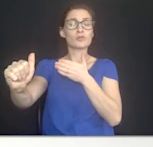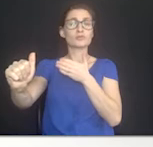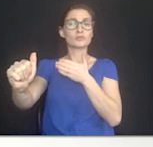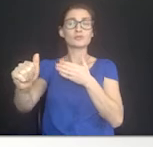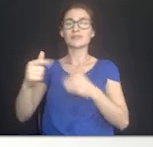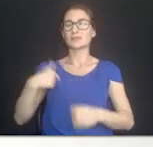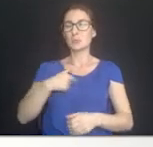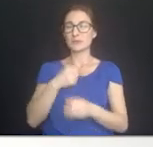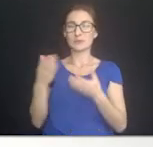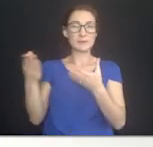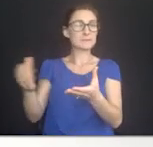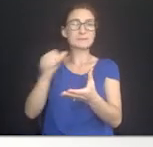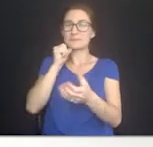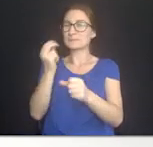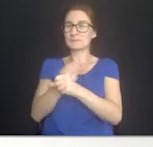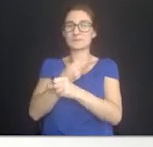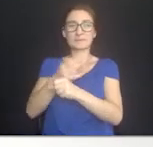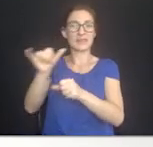way.